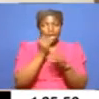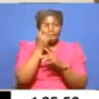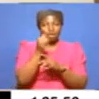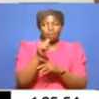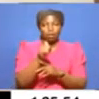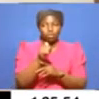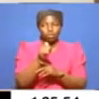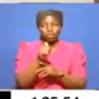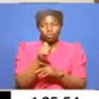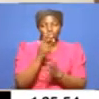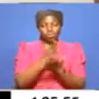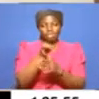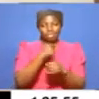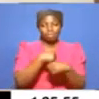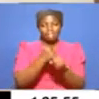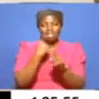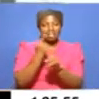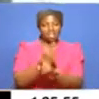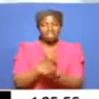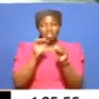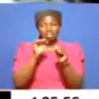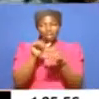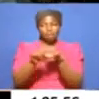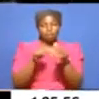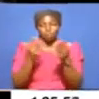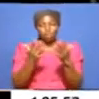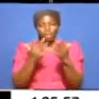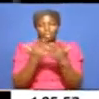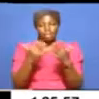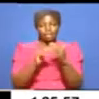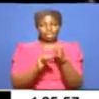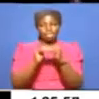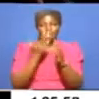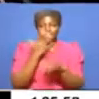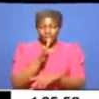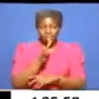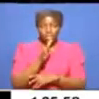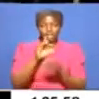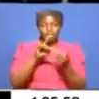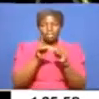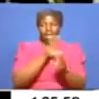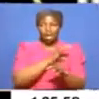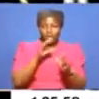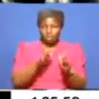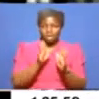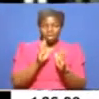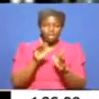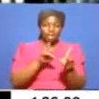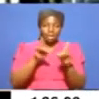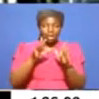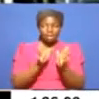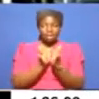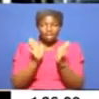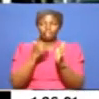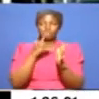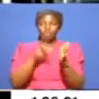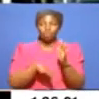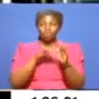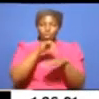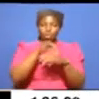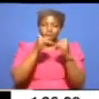make a difference in terms of where things have reached. Data Commissioner Director General Immaculate Kassait says those online should look